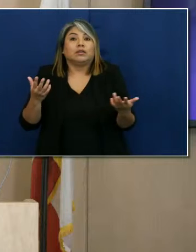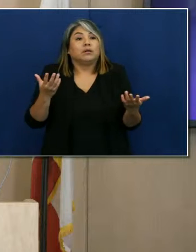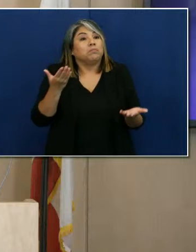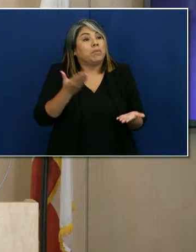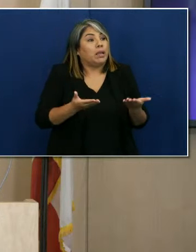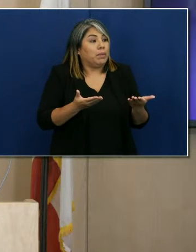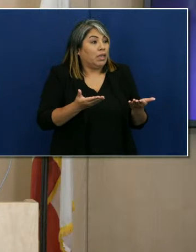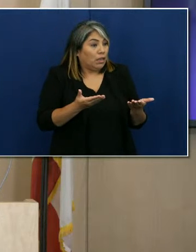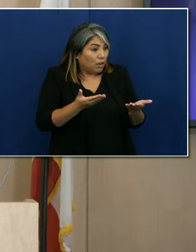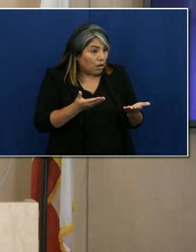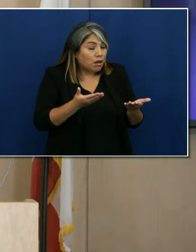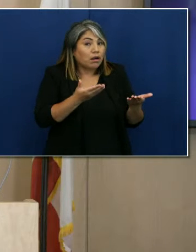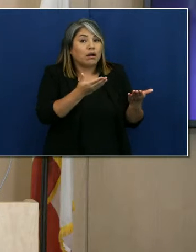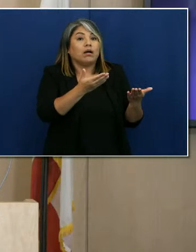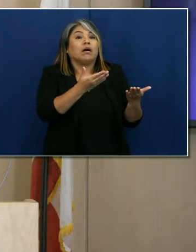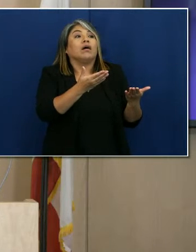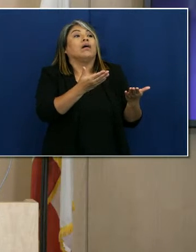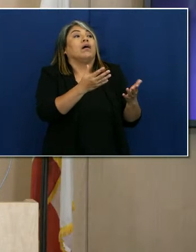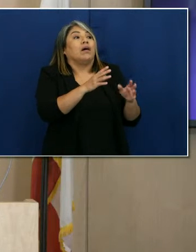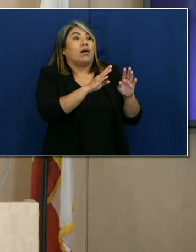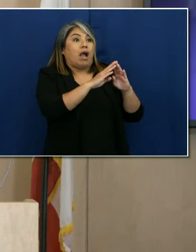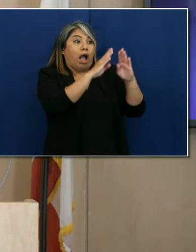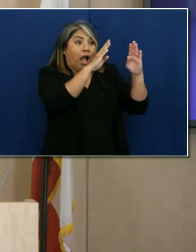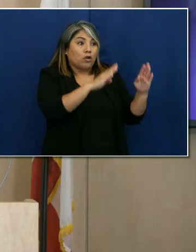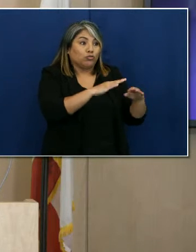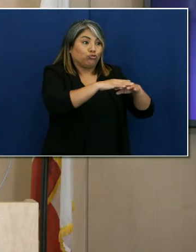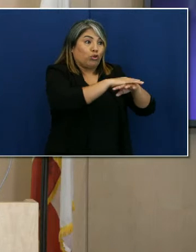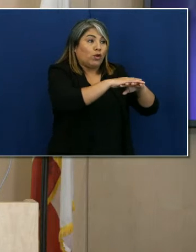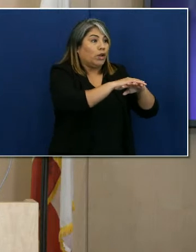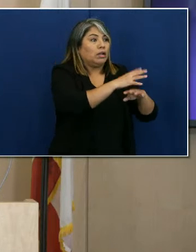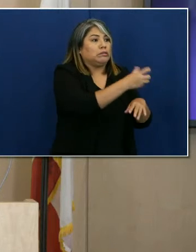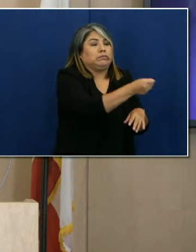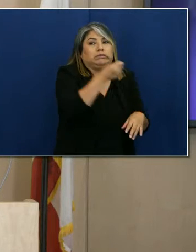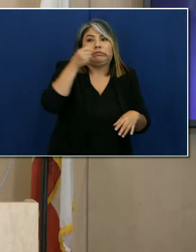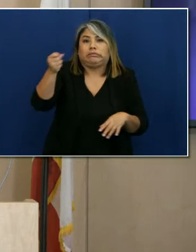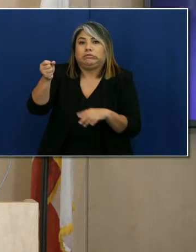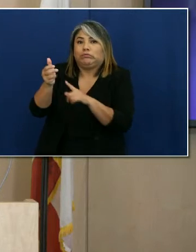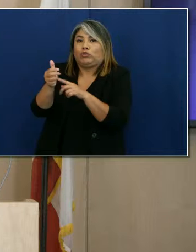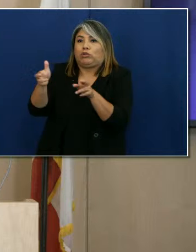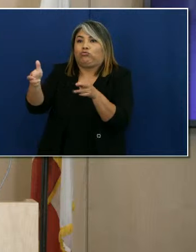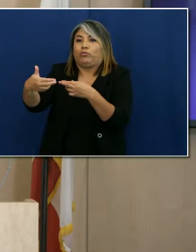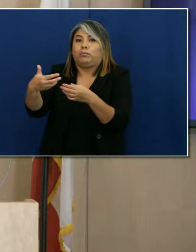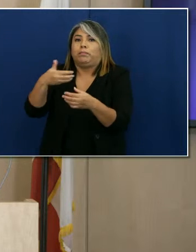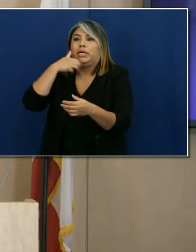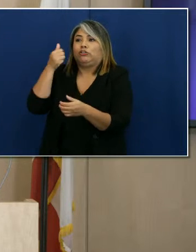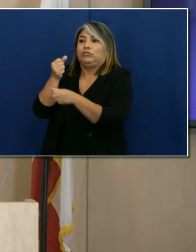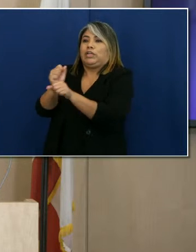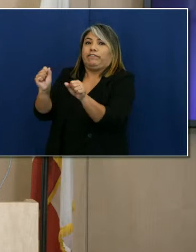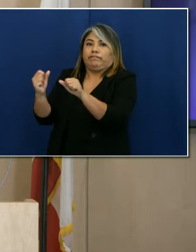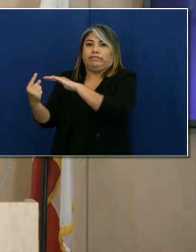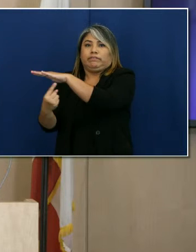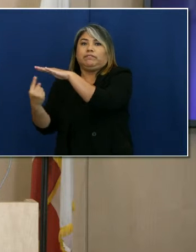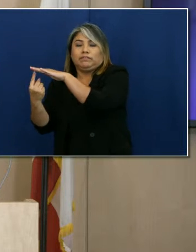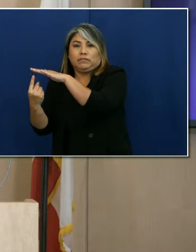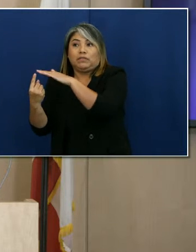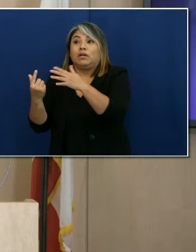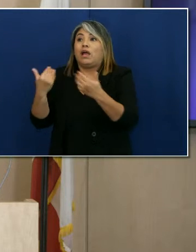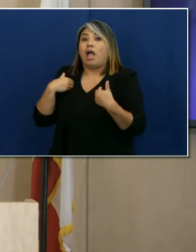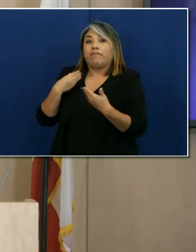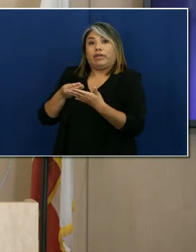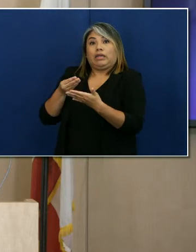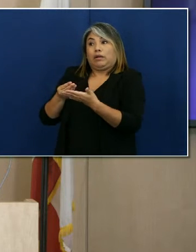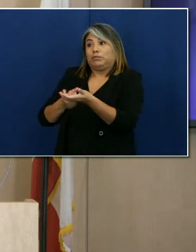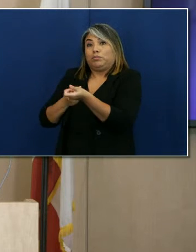means removing somebody from a crowded household and putting them into a hotel room, making sure that they have income support if that's what